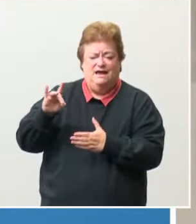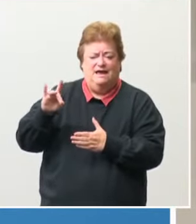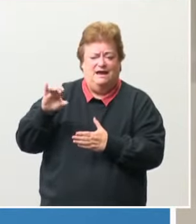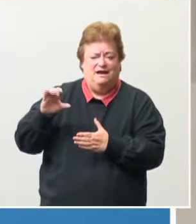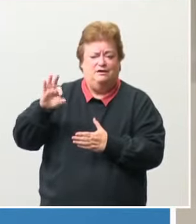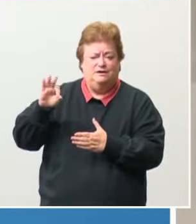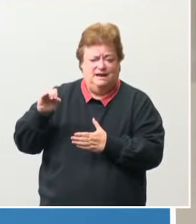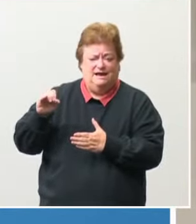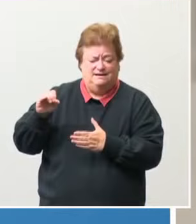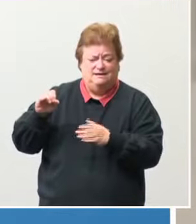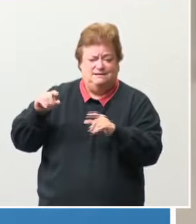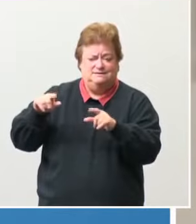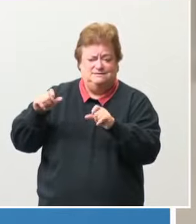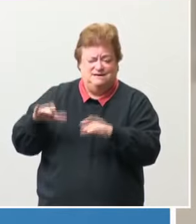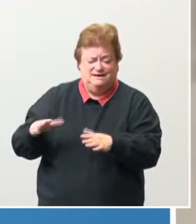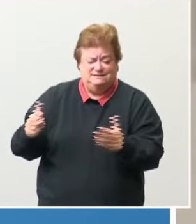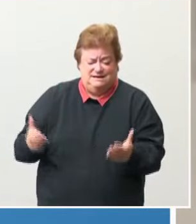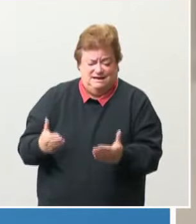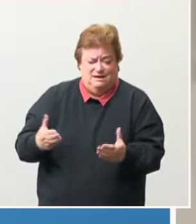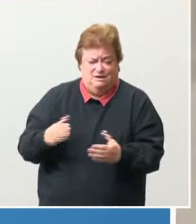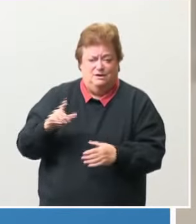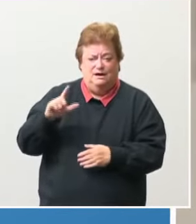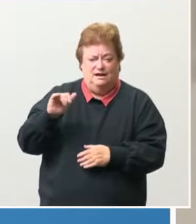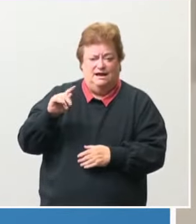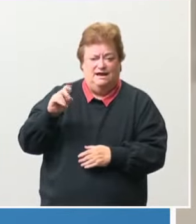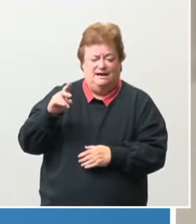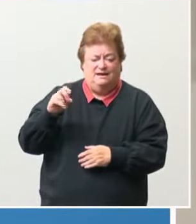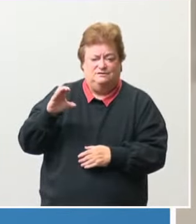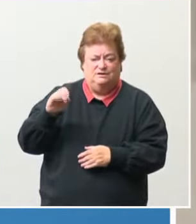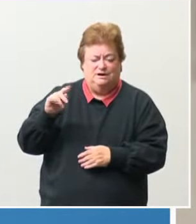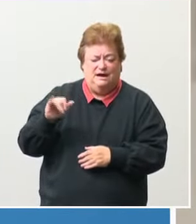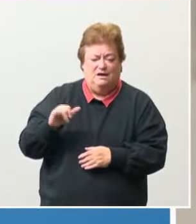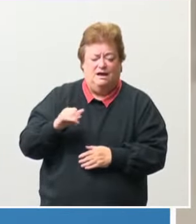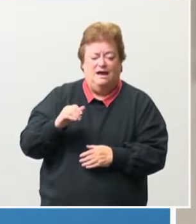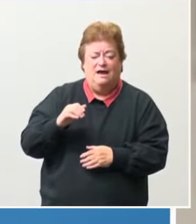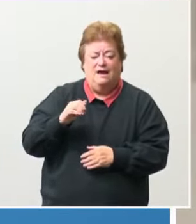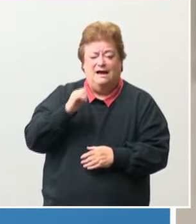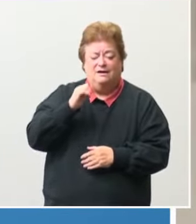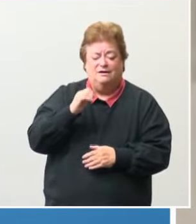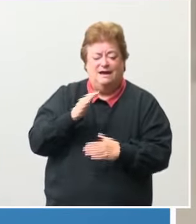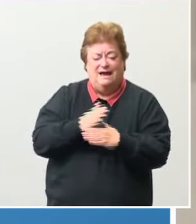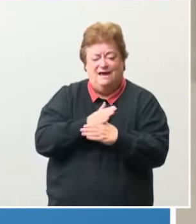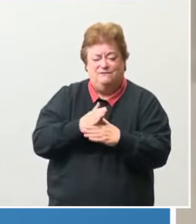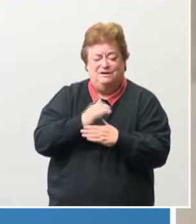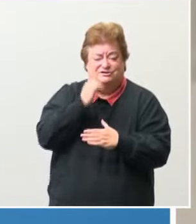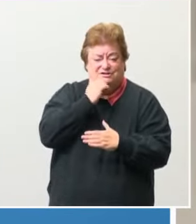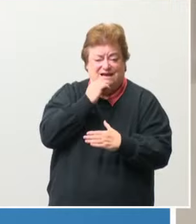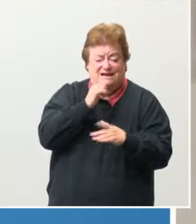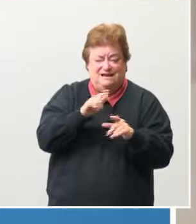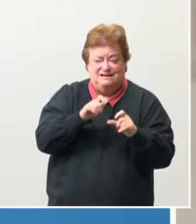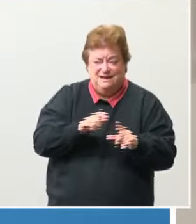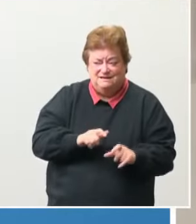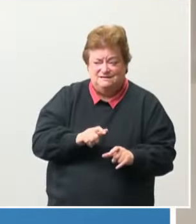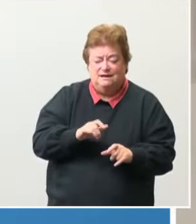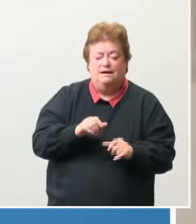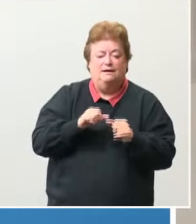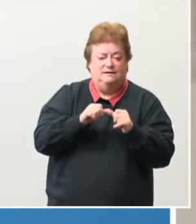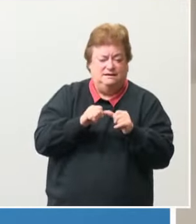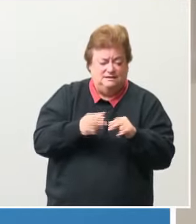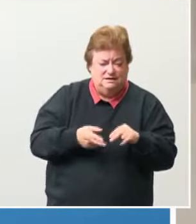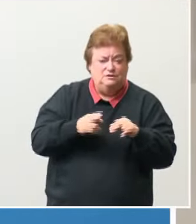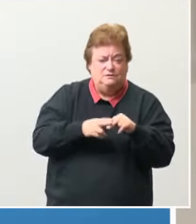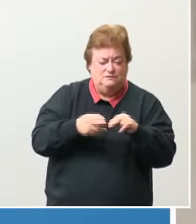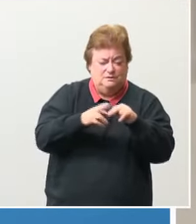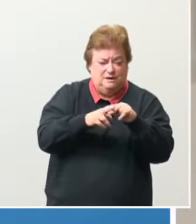267,890 tests in our community. Our average daily testing right now continues to increase. We